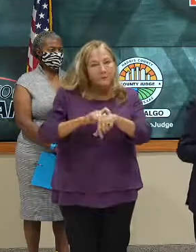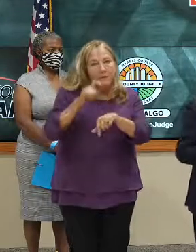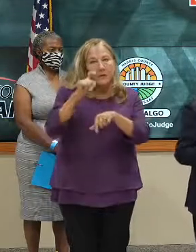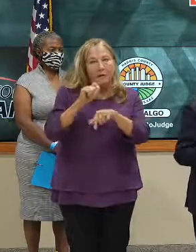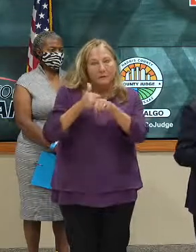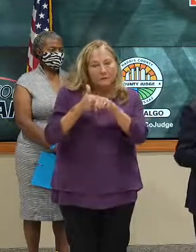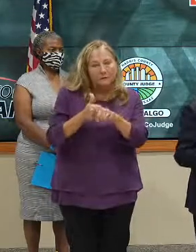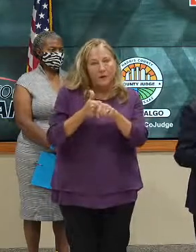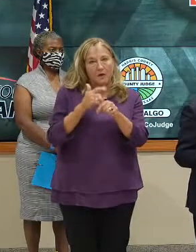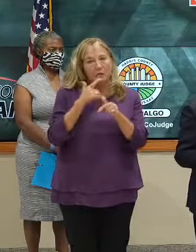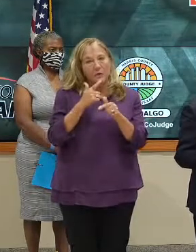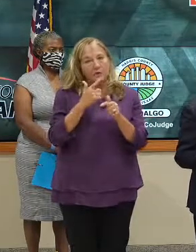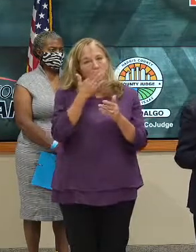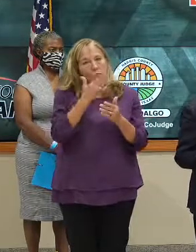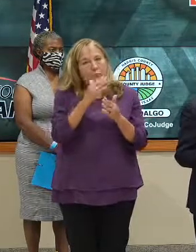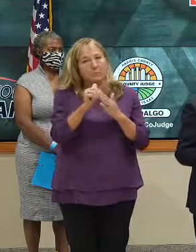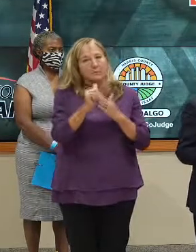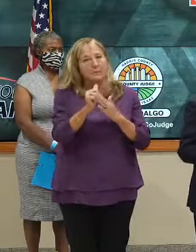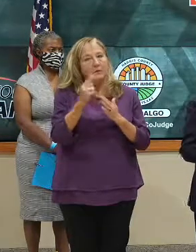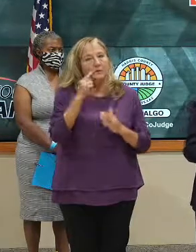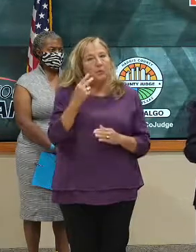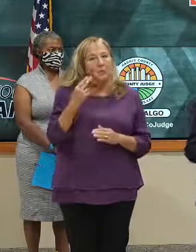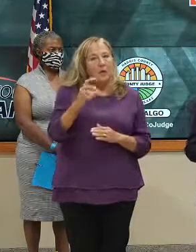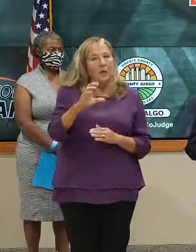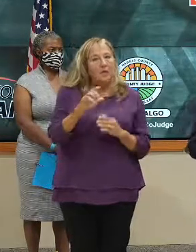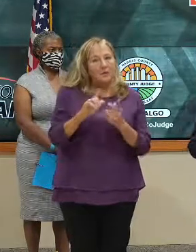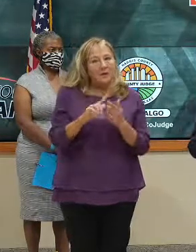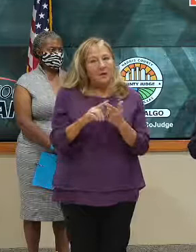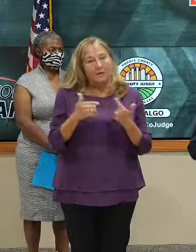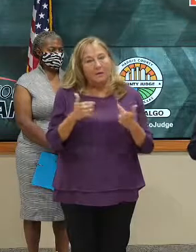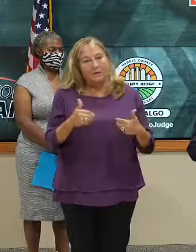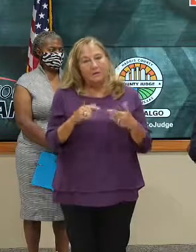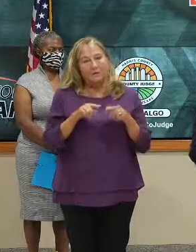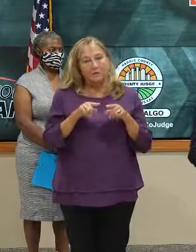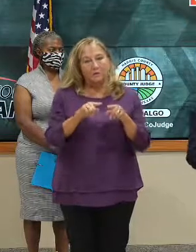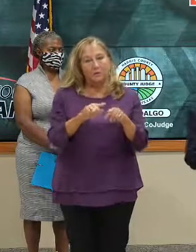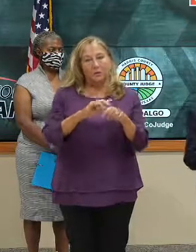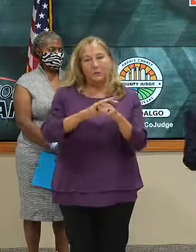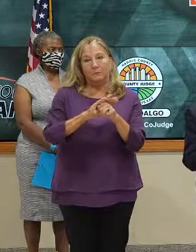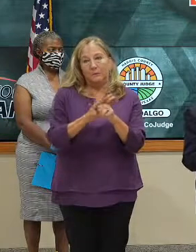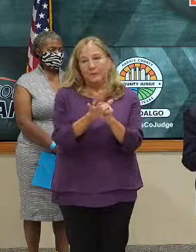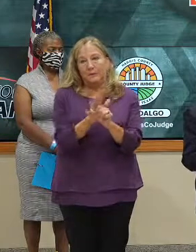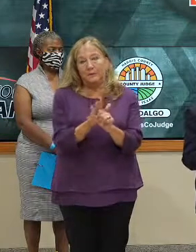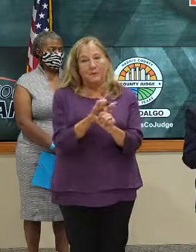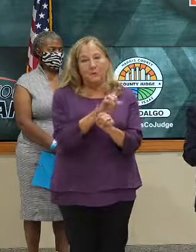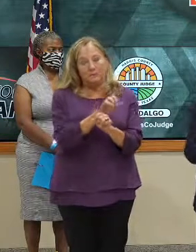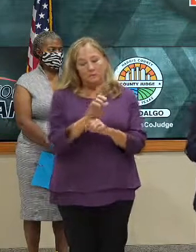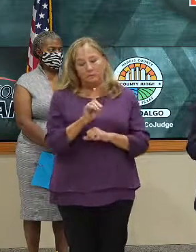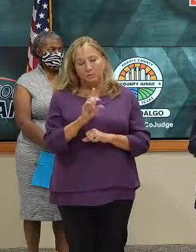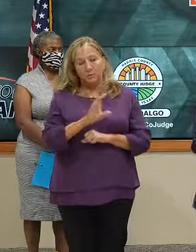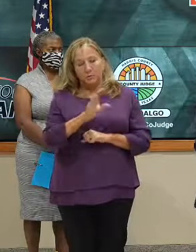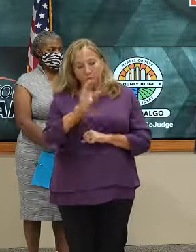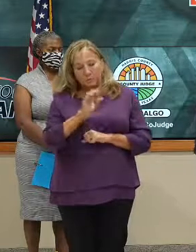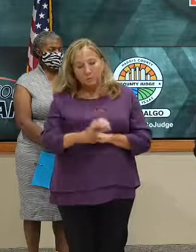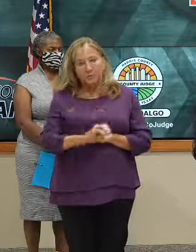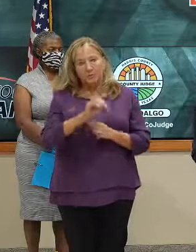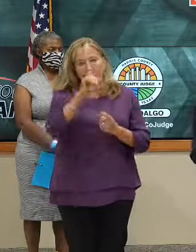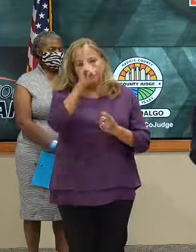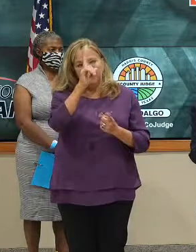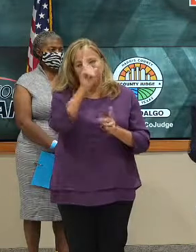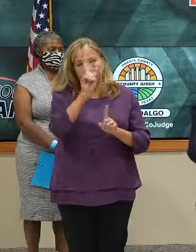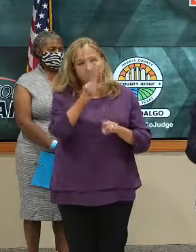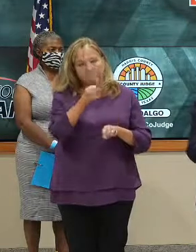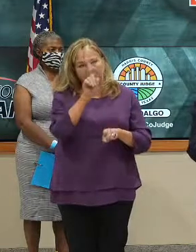Harris County, through this pandemic in an extraordinary way. And I completely agree with your decision to go to orange. It's